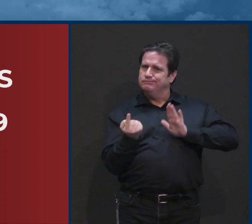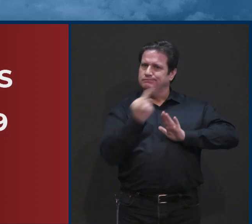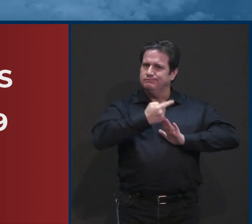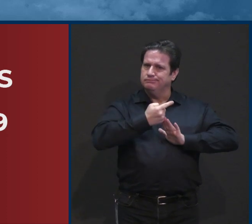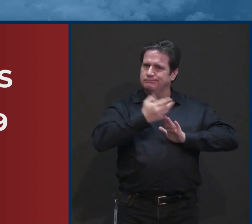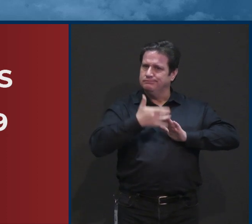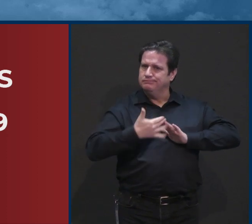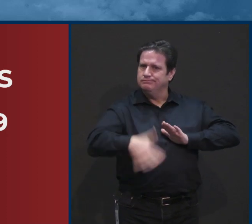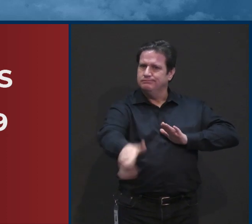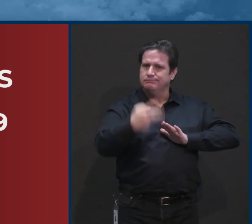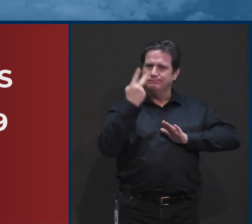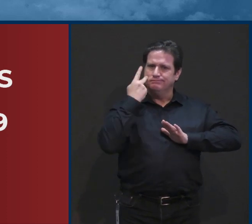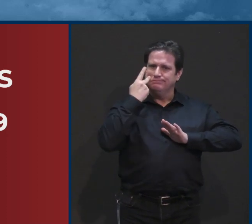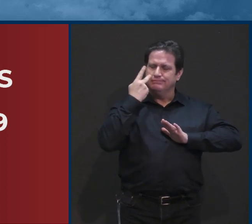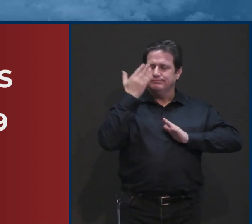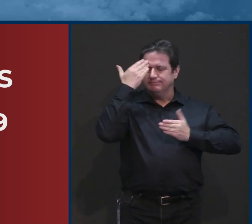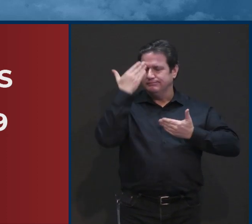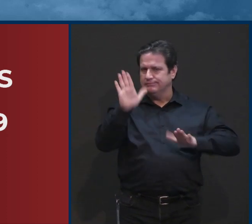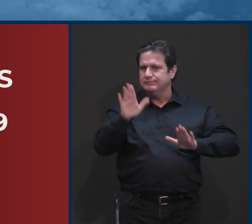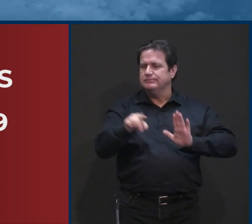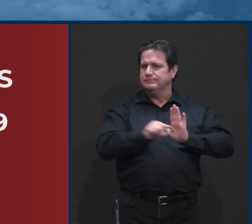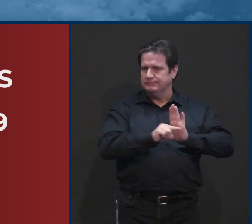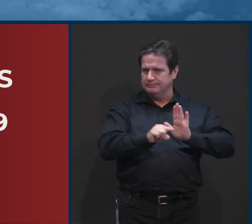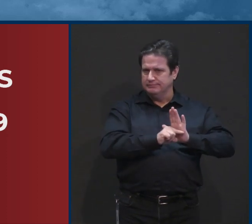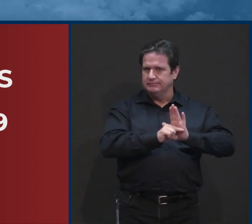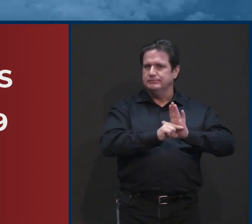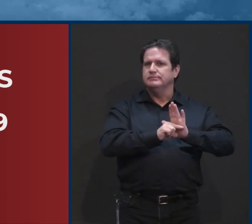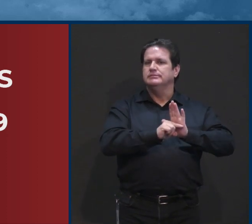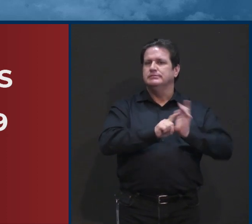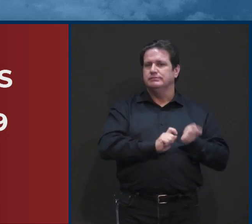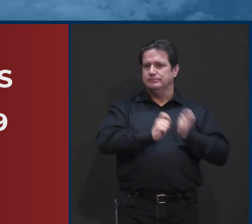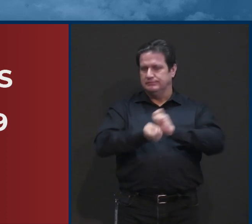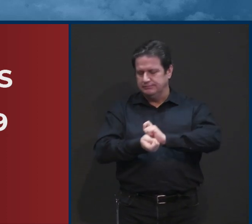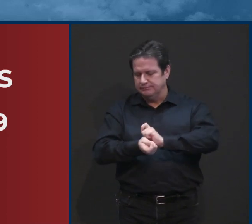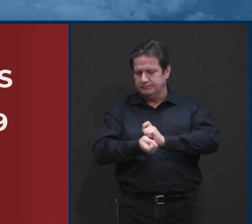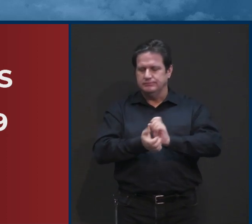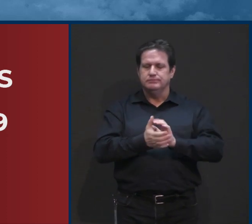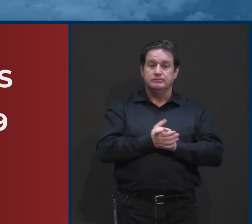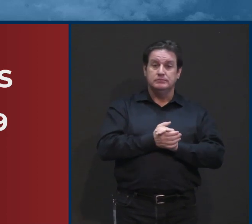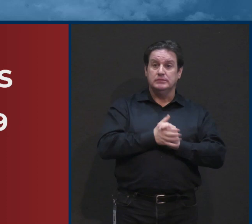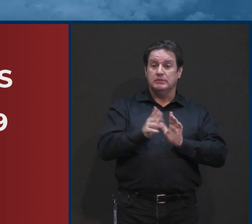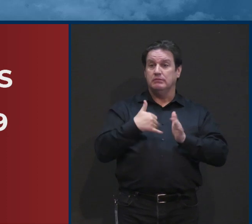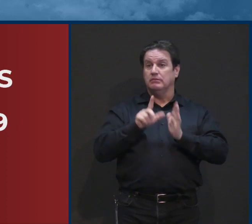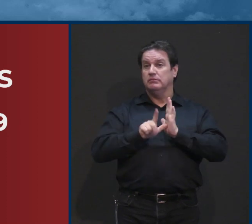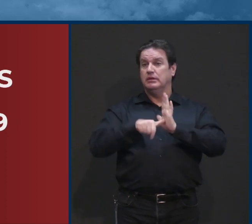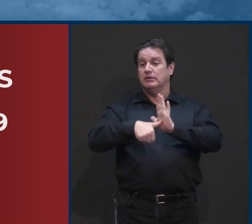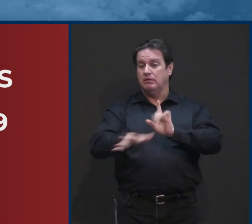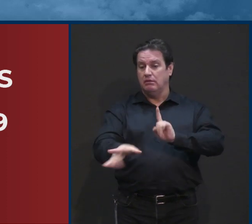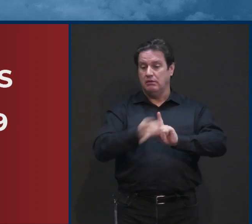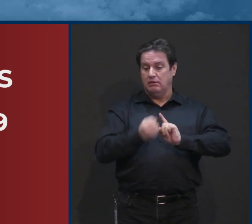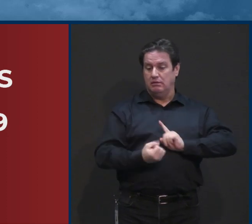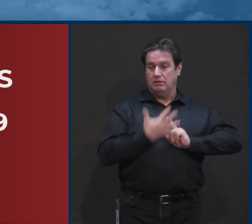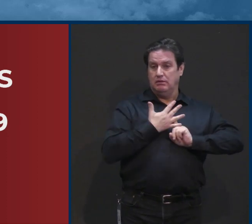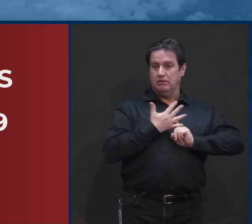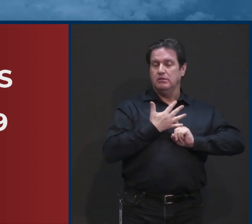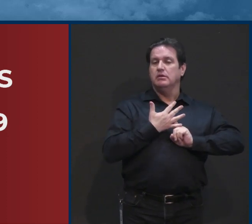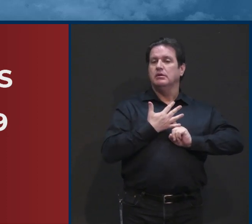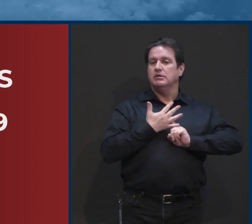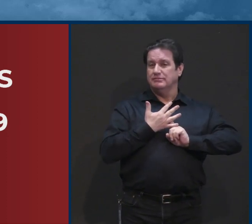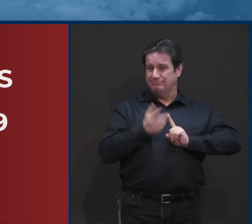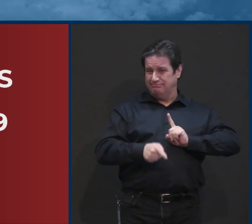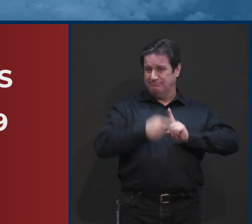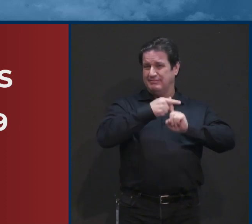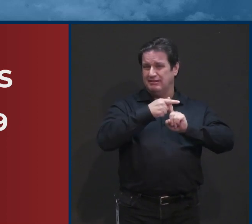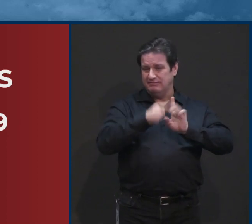you might be that you are negative, but you could have been exposed a couple of days before and turn out